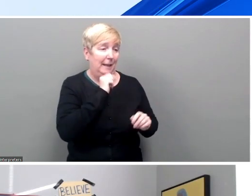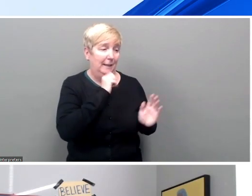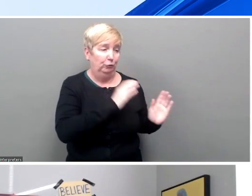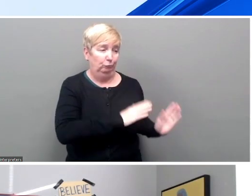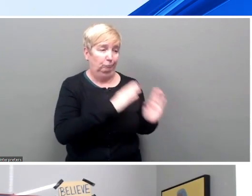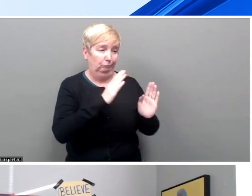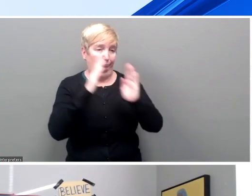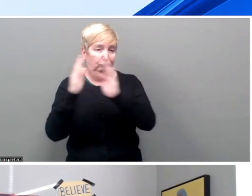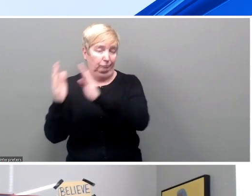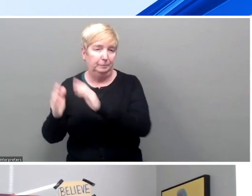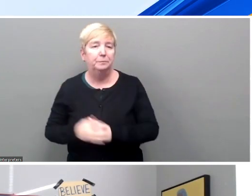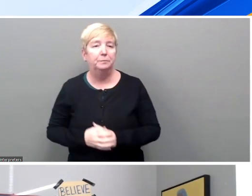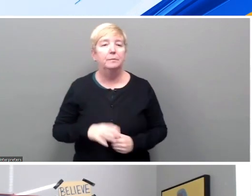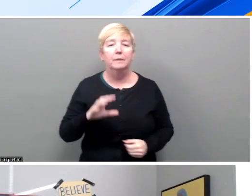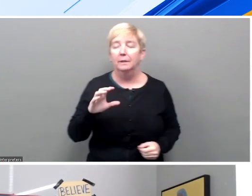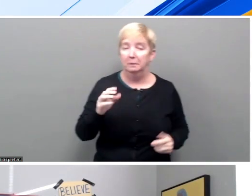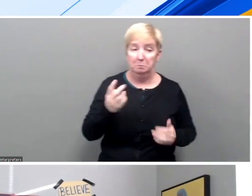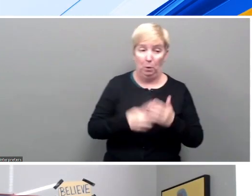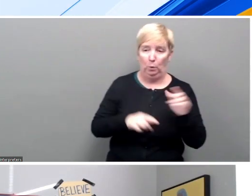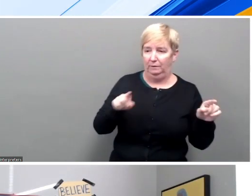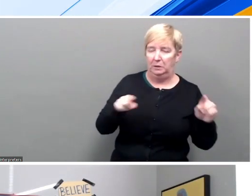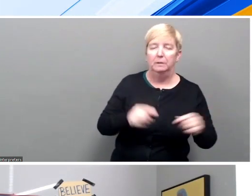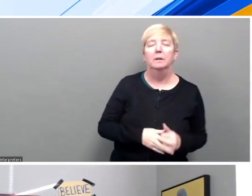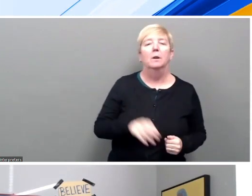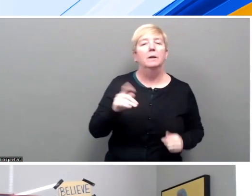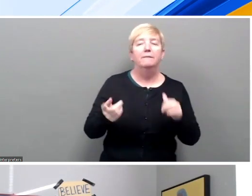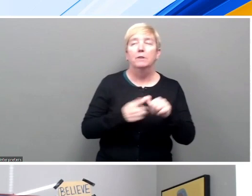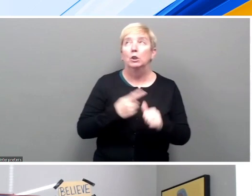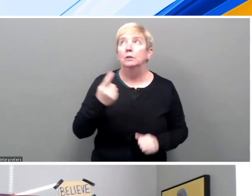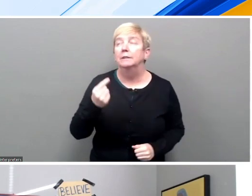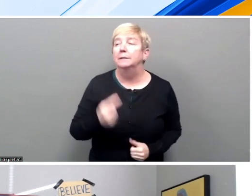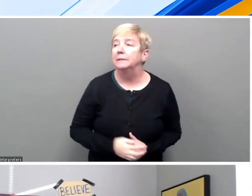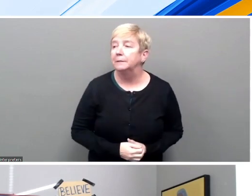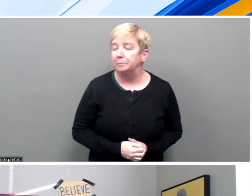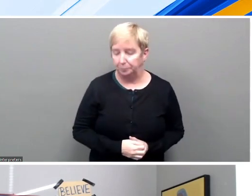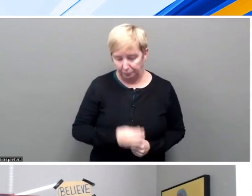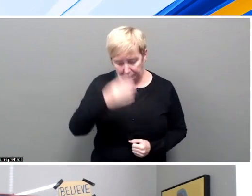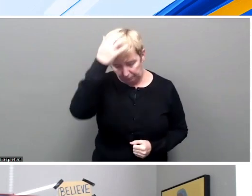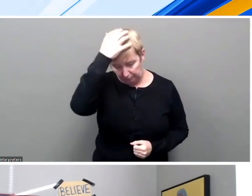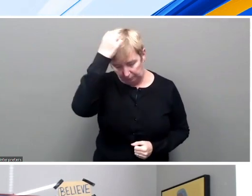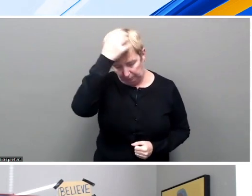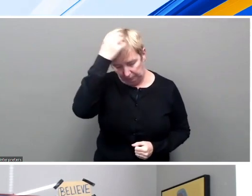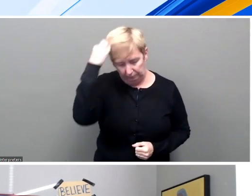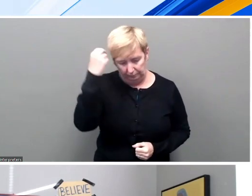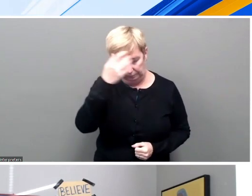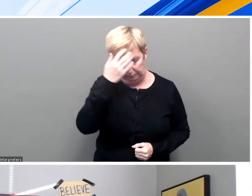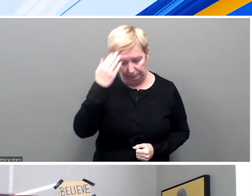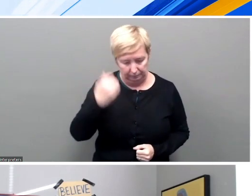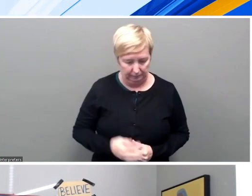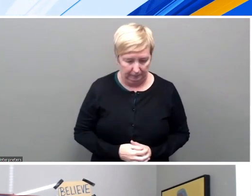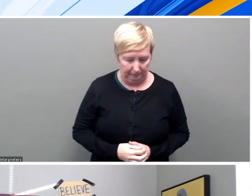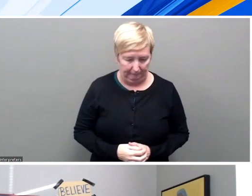part, Christine, as well. I mean, the first thing that comes to mind is that